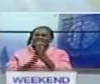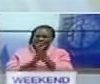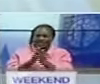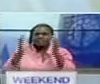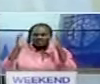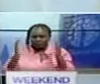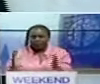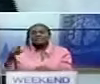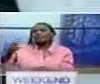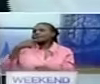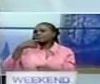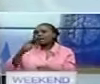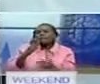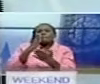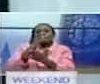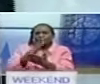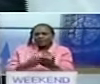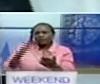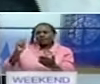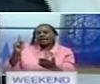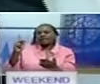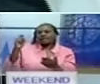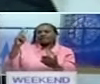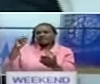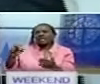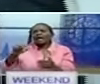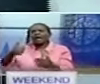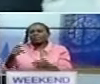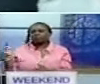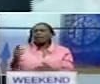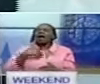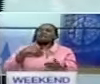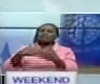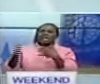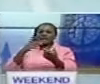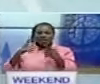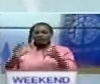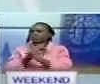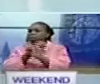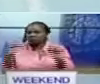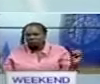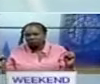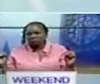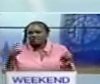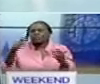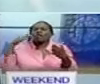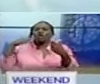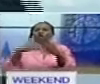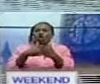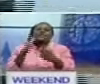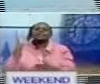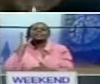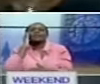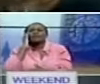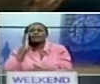interesting. She says that apart from KTN News, other television stations don't have sign language interpreters, locking out the deaf